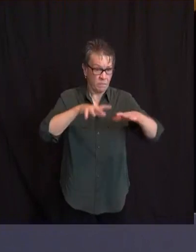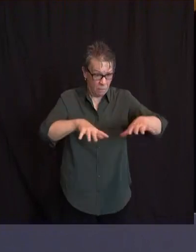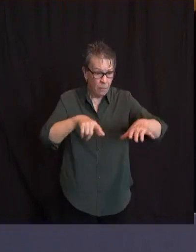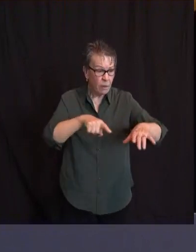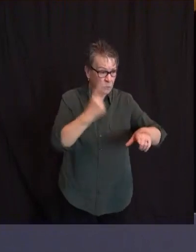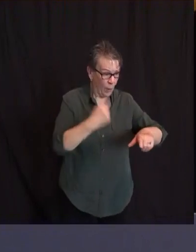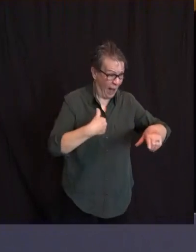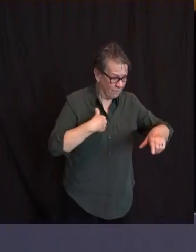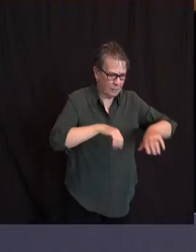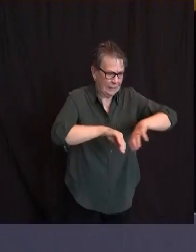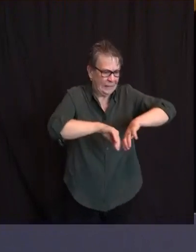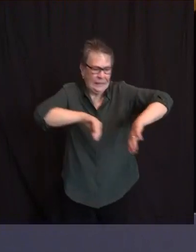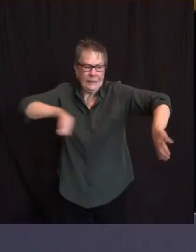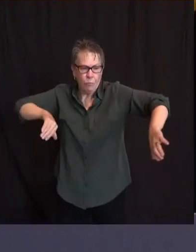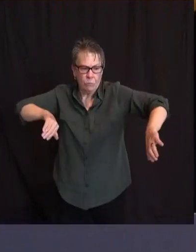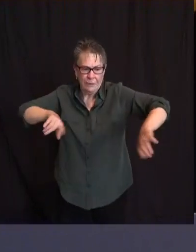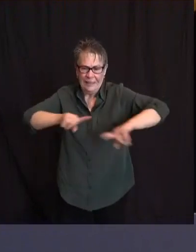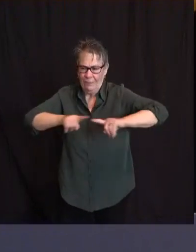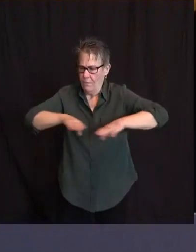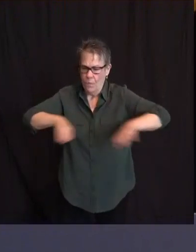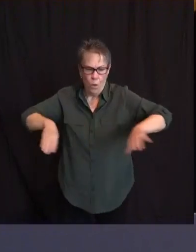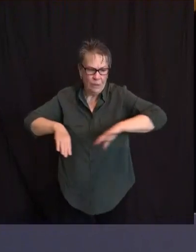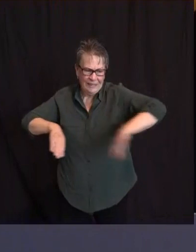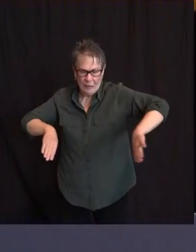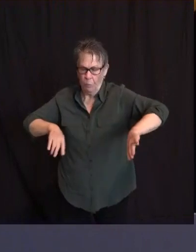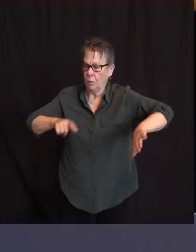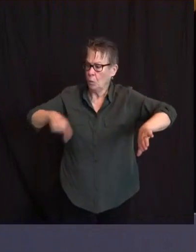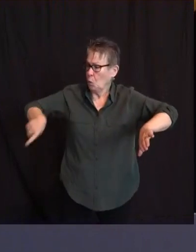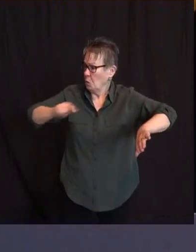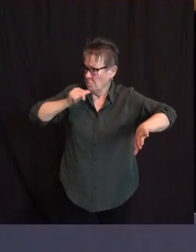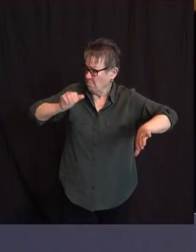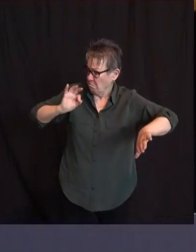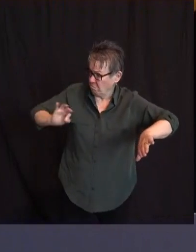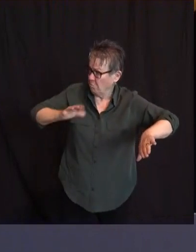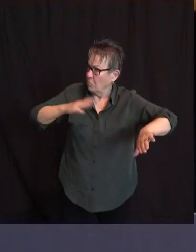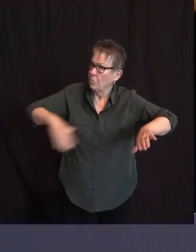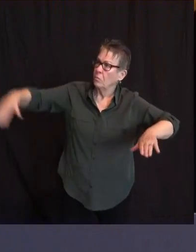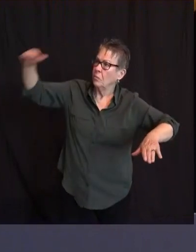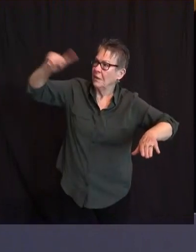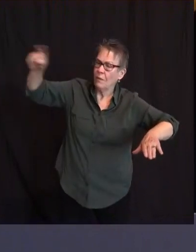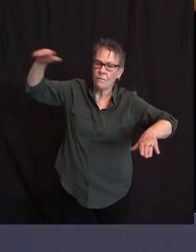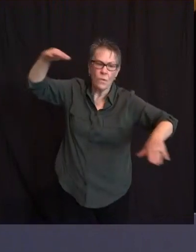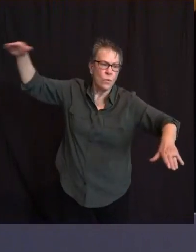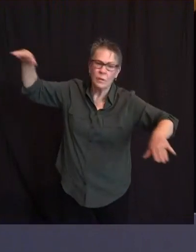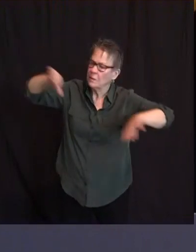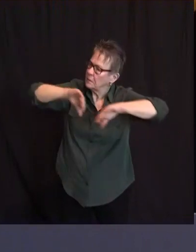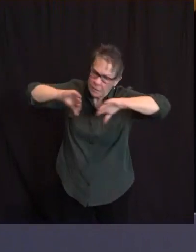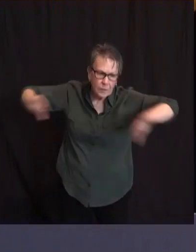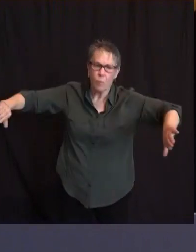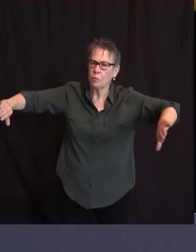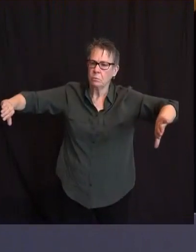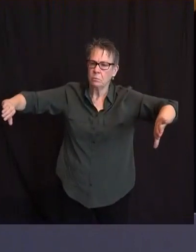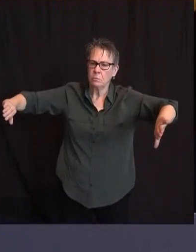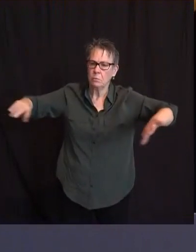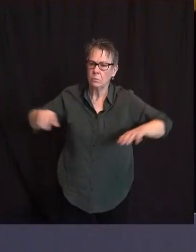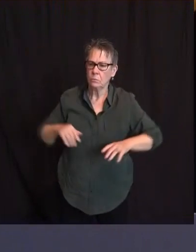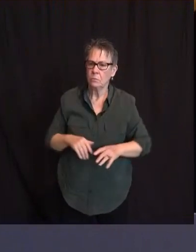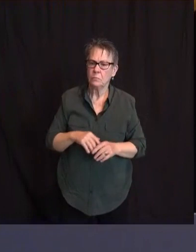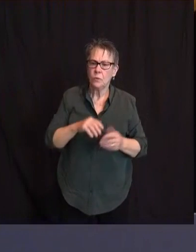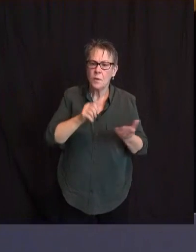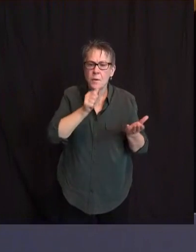private bathrooms. We're taking an inventory of their PPE, which is a continuing issue. We're surveying their employee